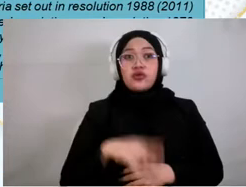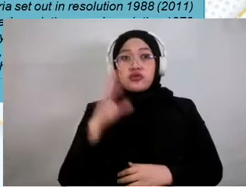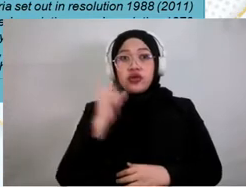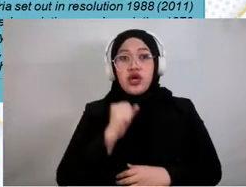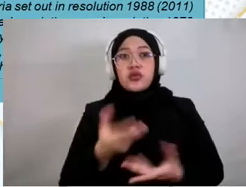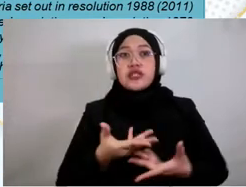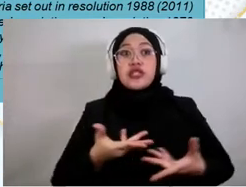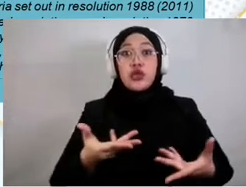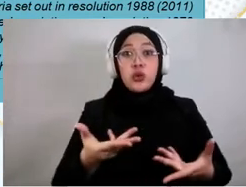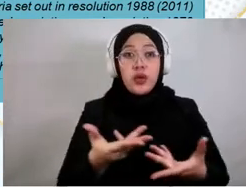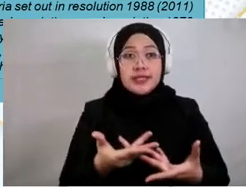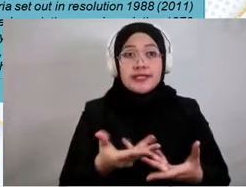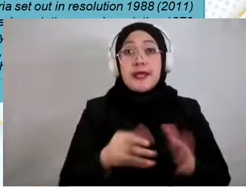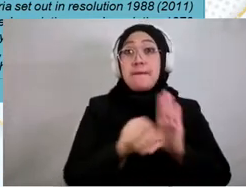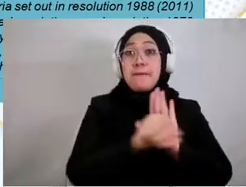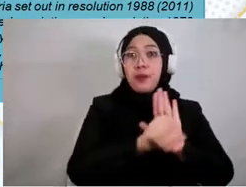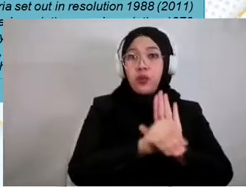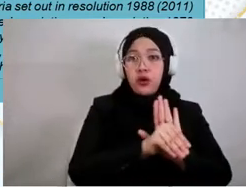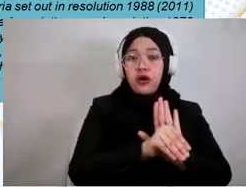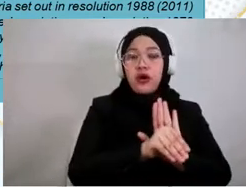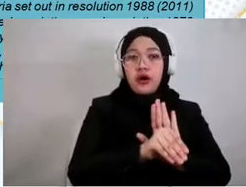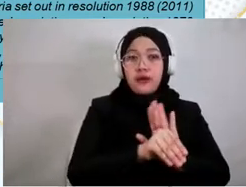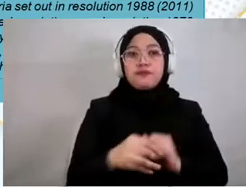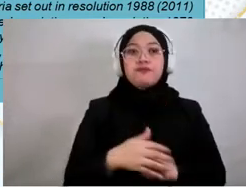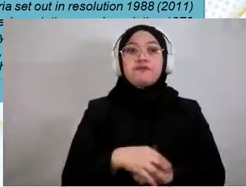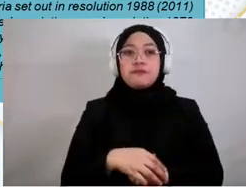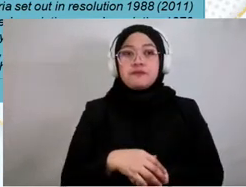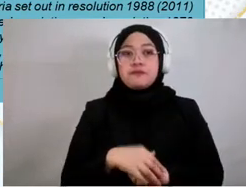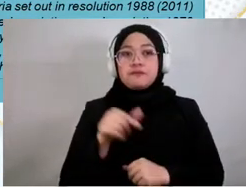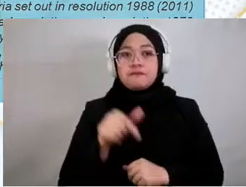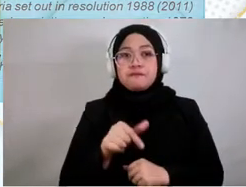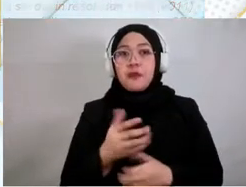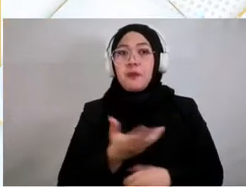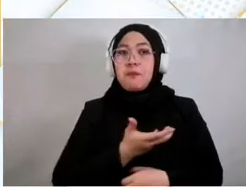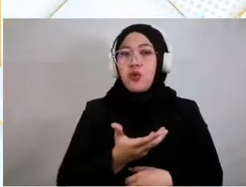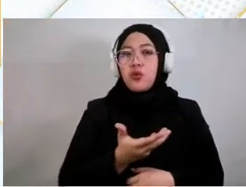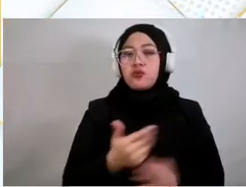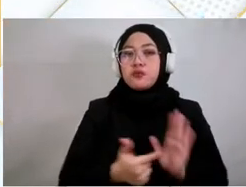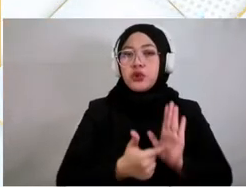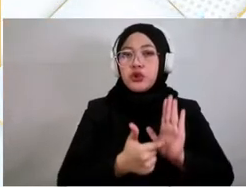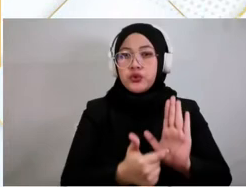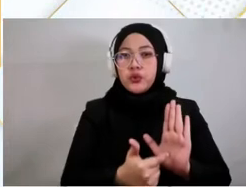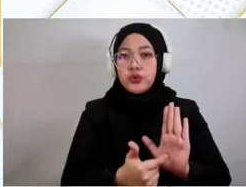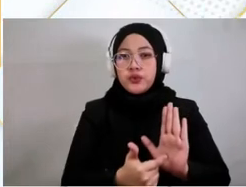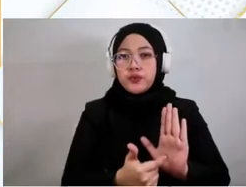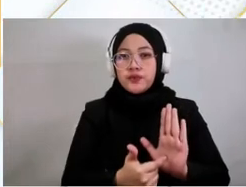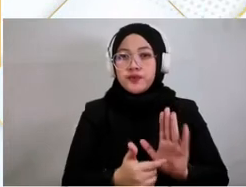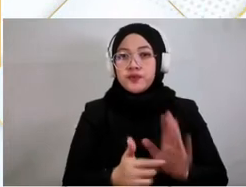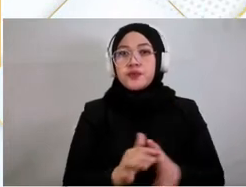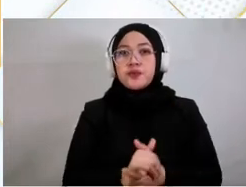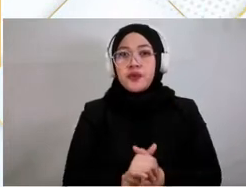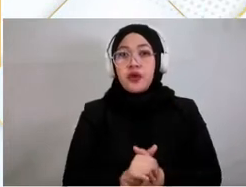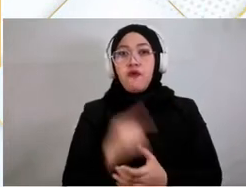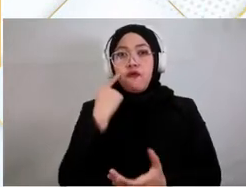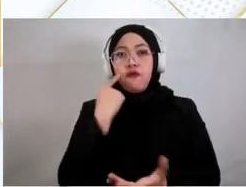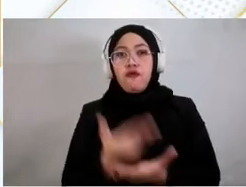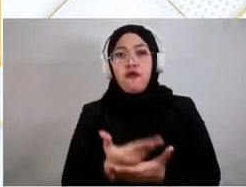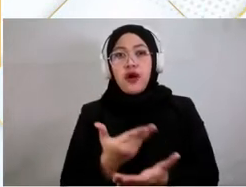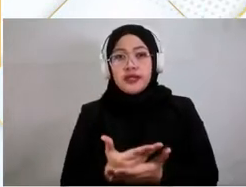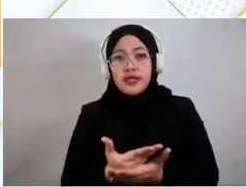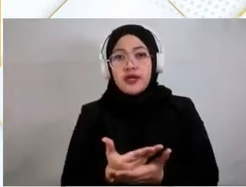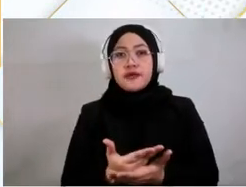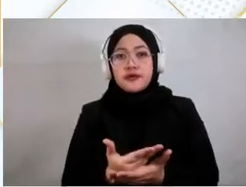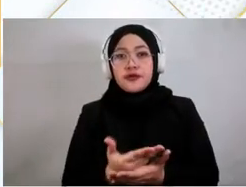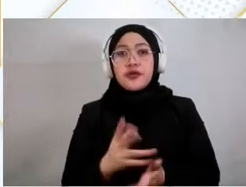Papua. Now, apart from that, I'm also heartened by the fact that Professor Banyu, in my